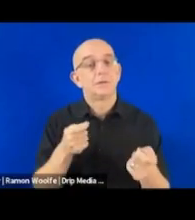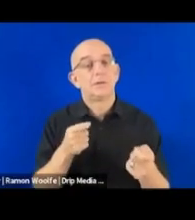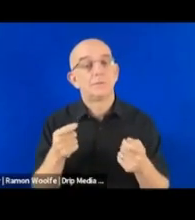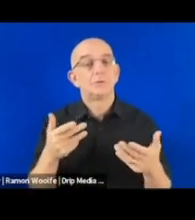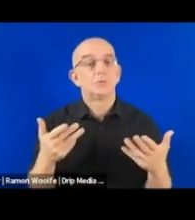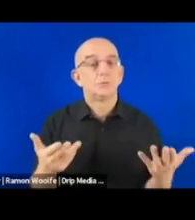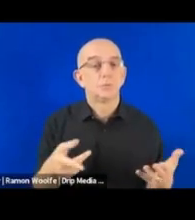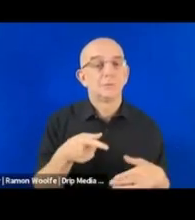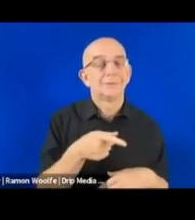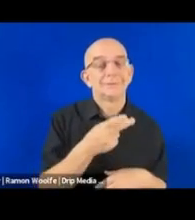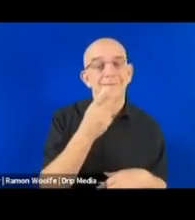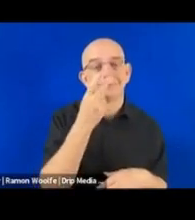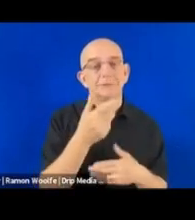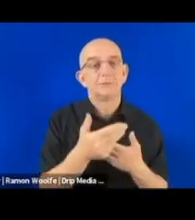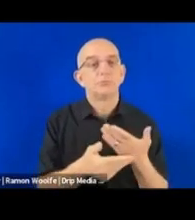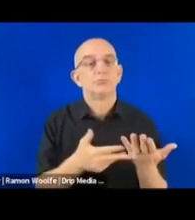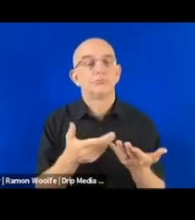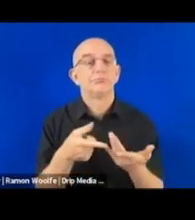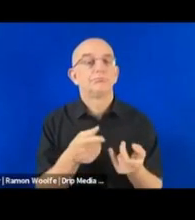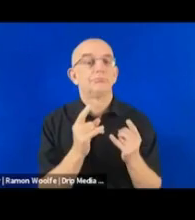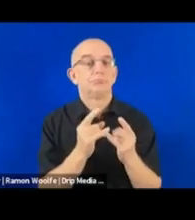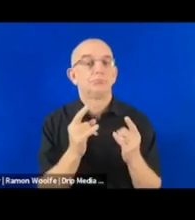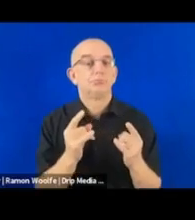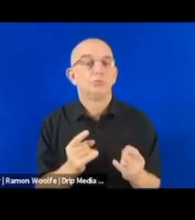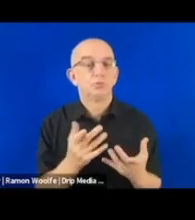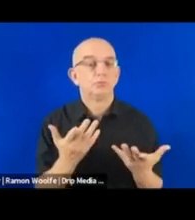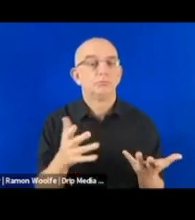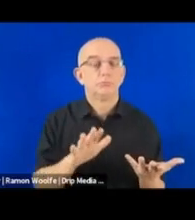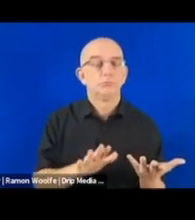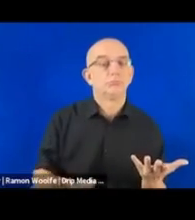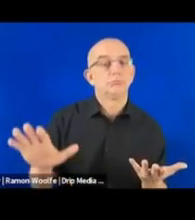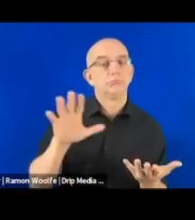these emerging issues. Next.